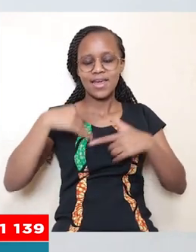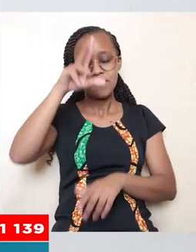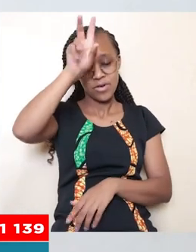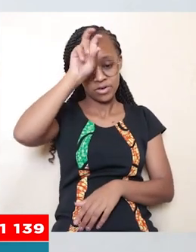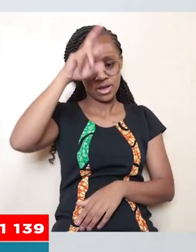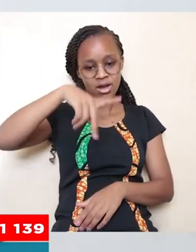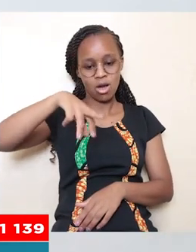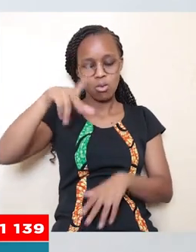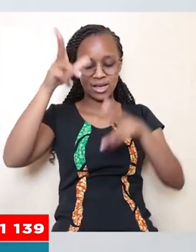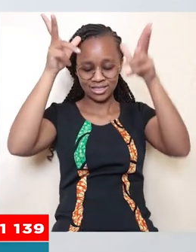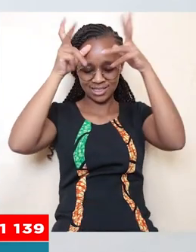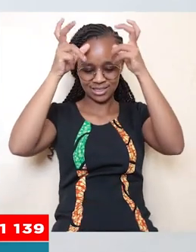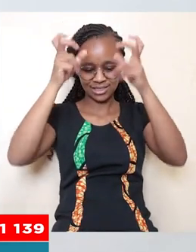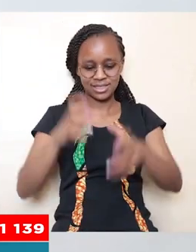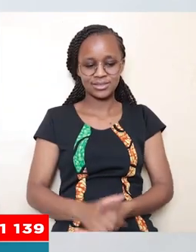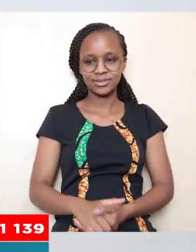and a walking Satan.